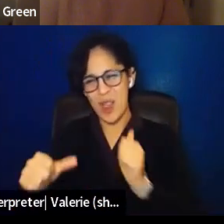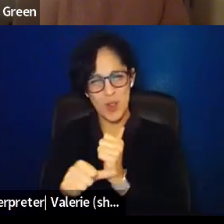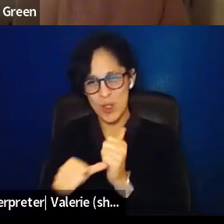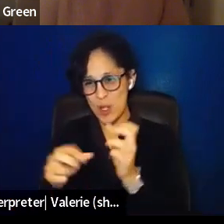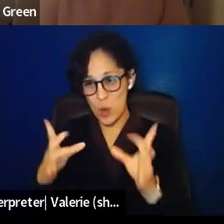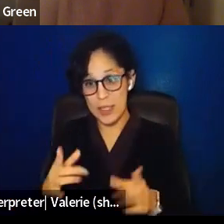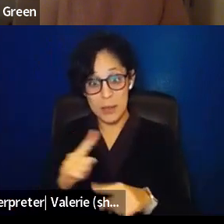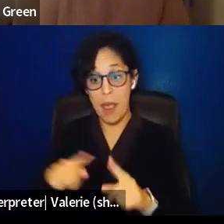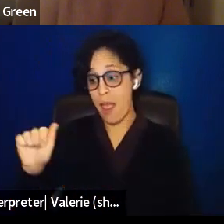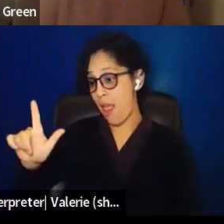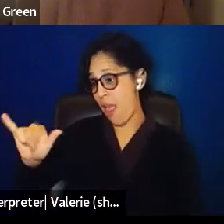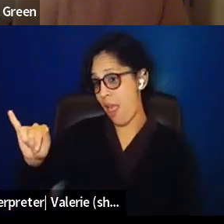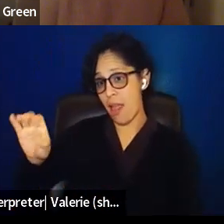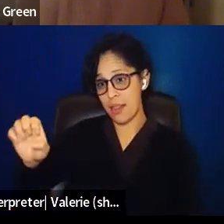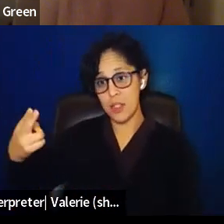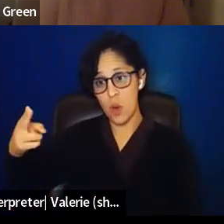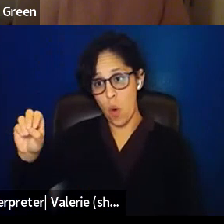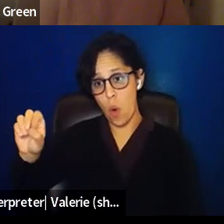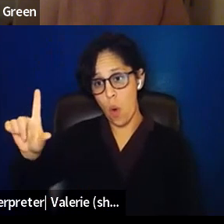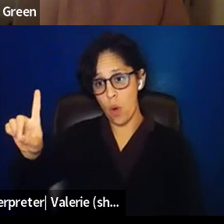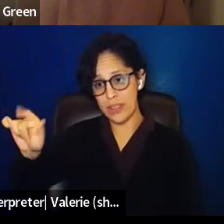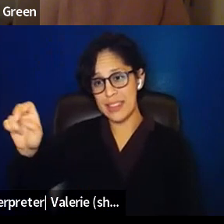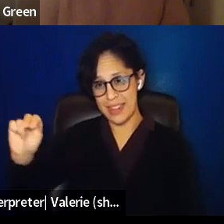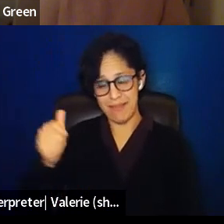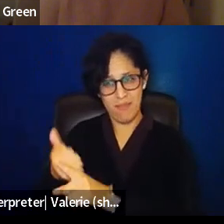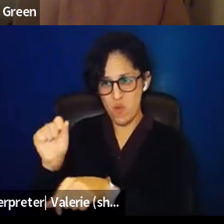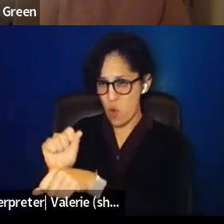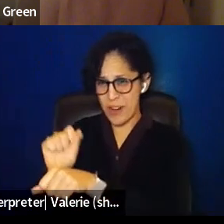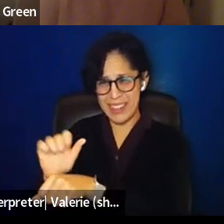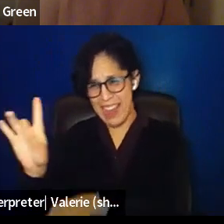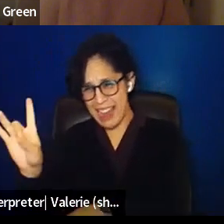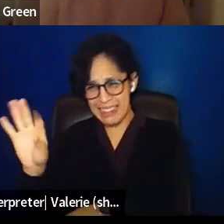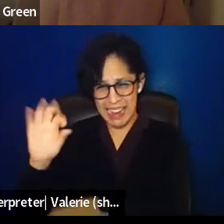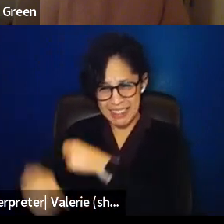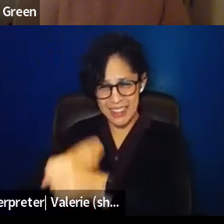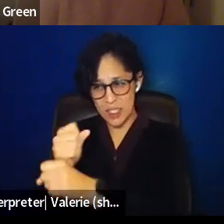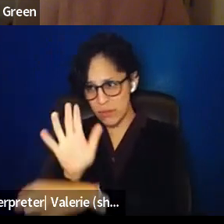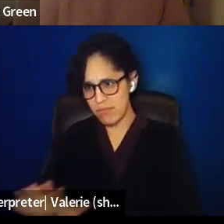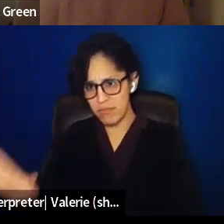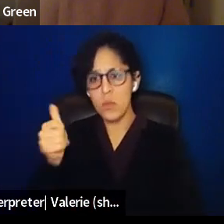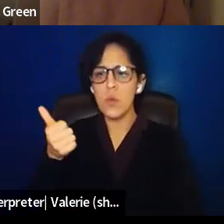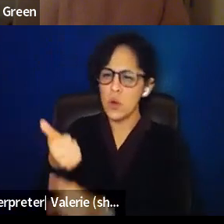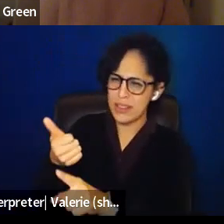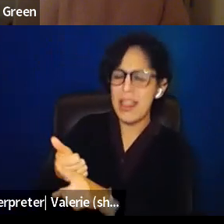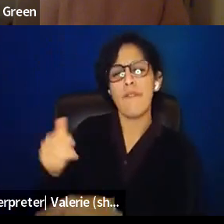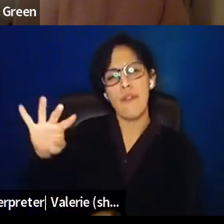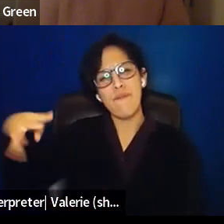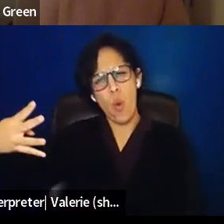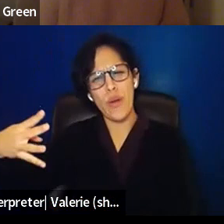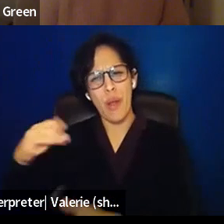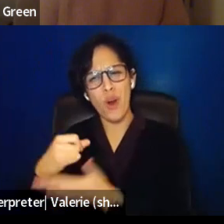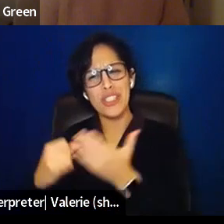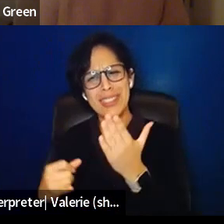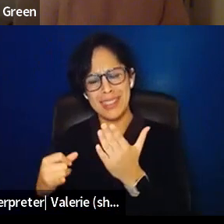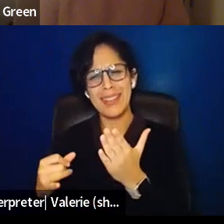been here the longest, which is about 8-9 years, she actually is the fourth artistic leadership member. And although